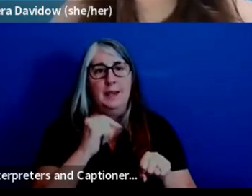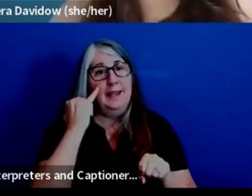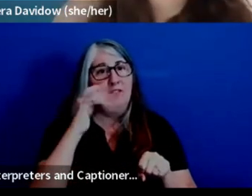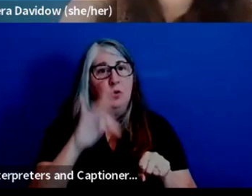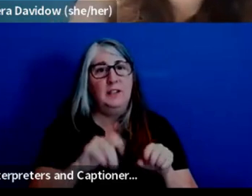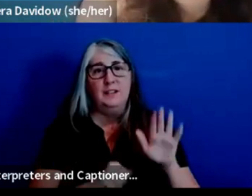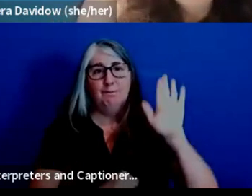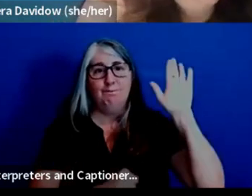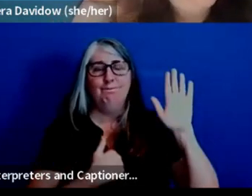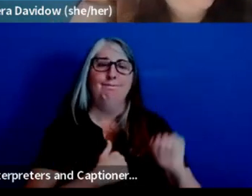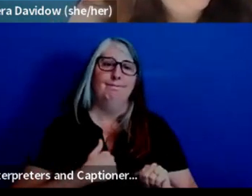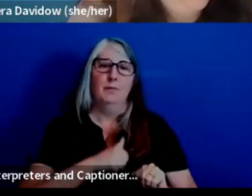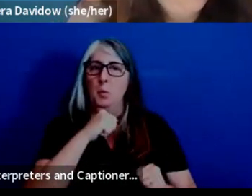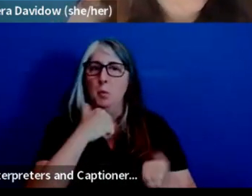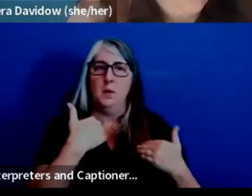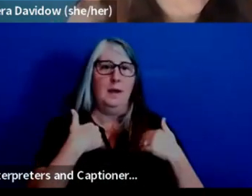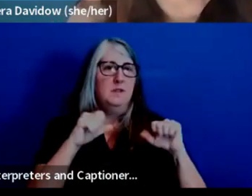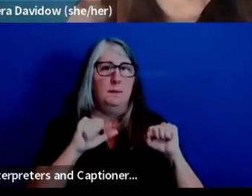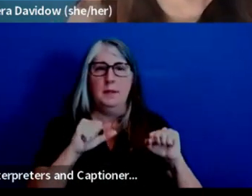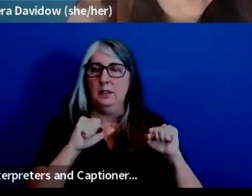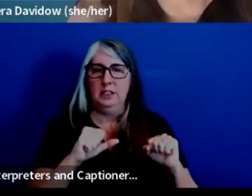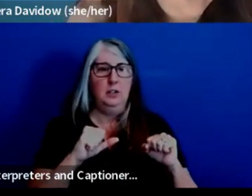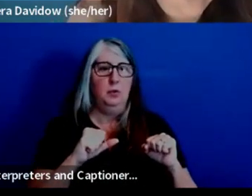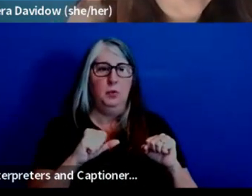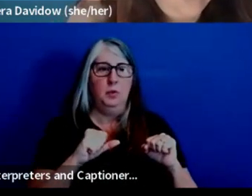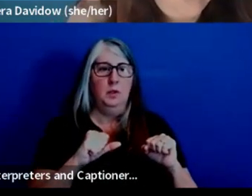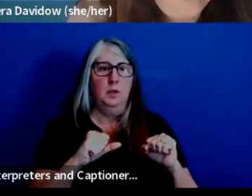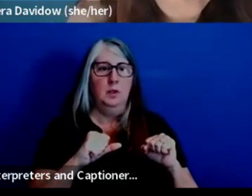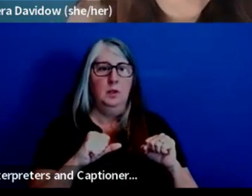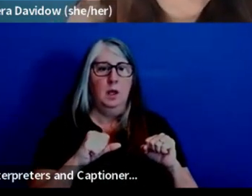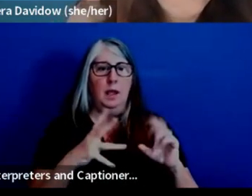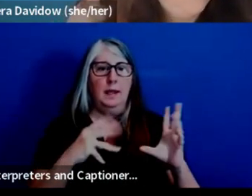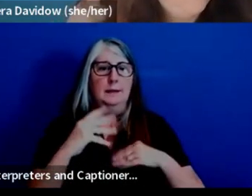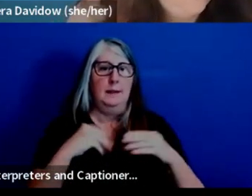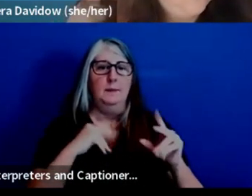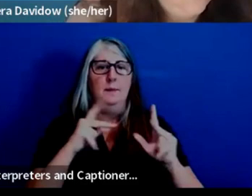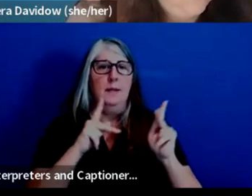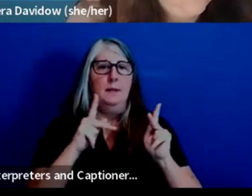have the capability to take questions that way.